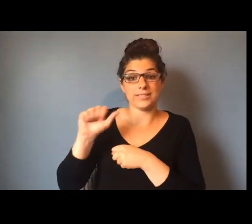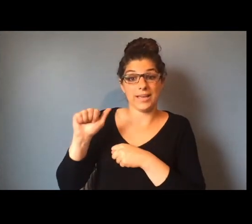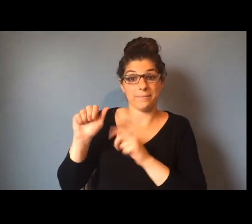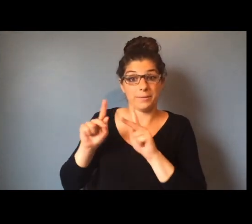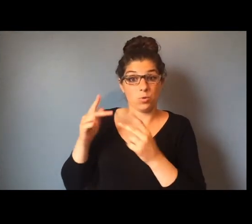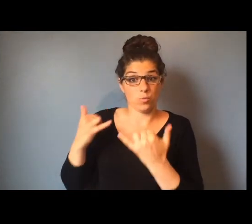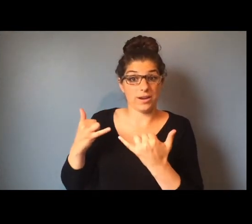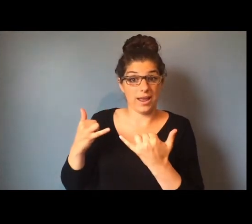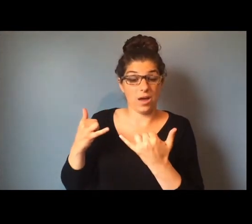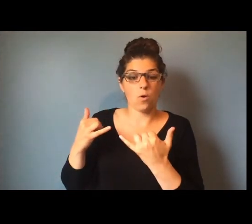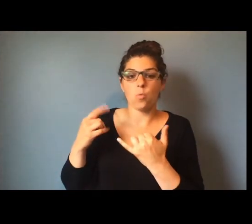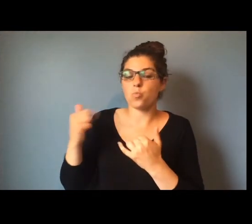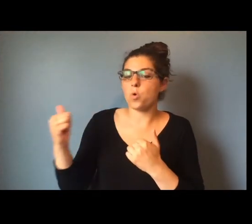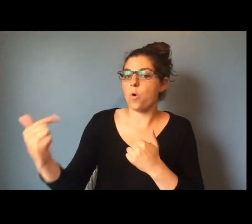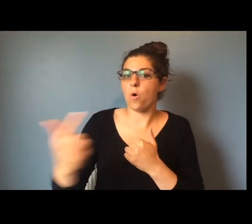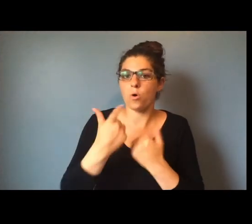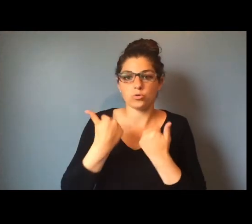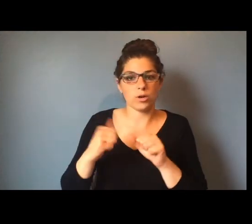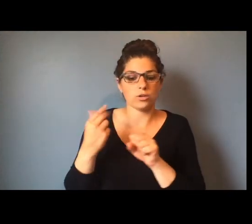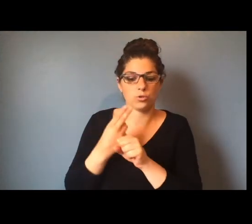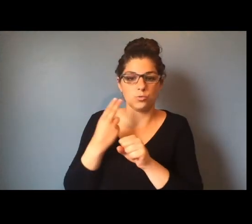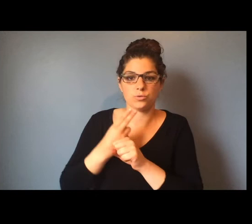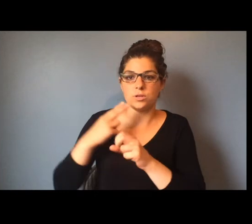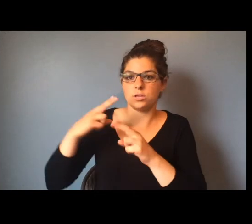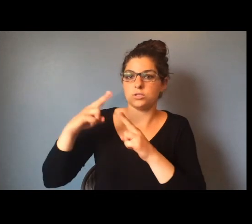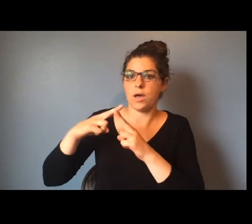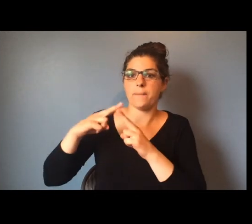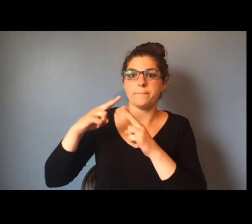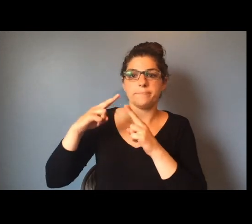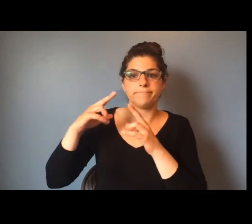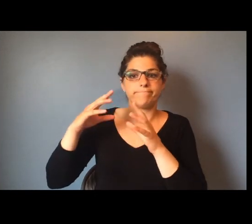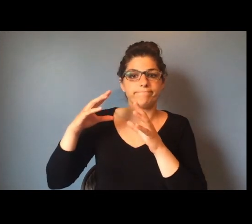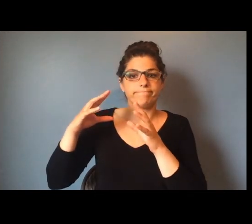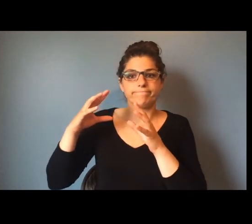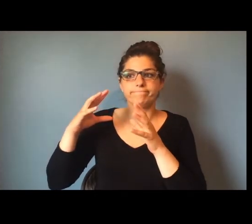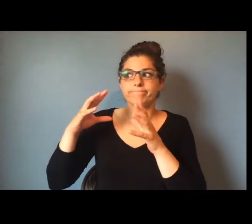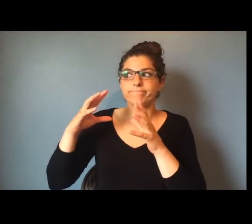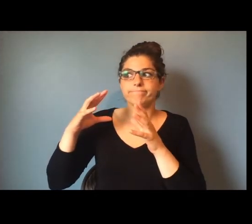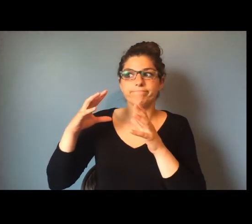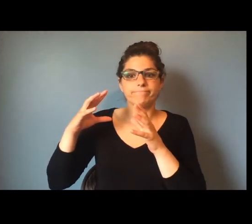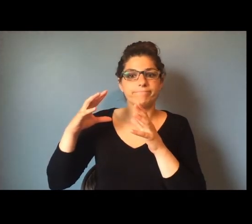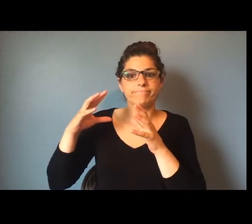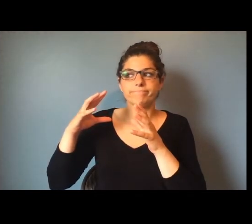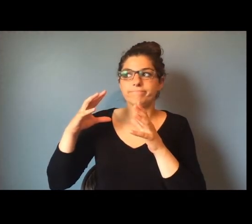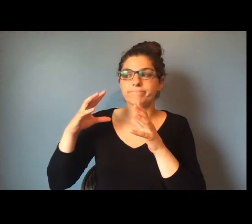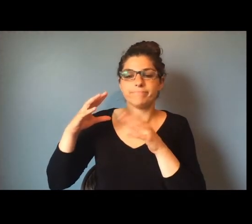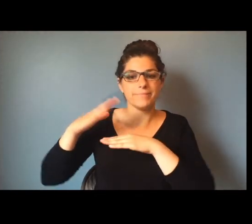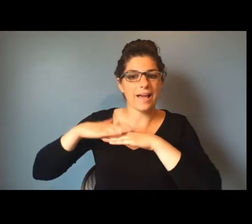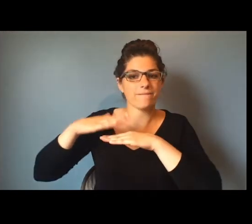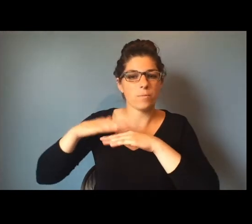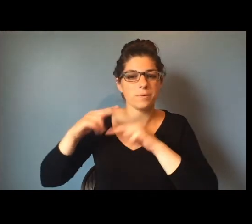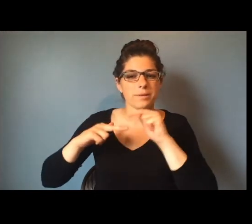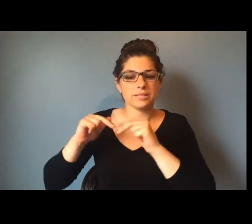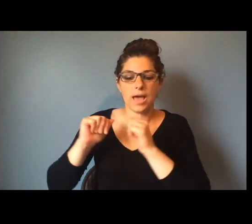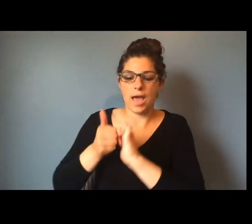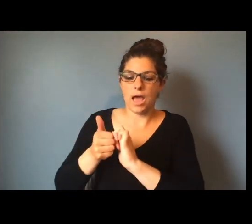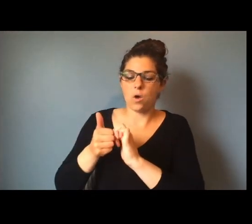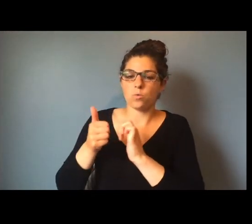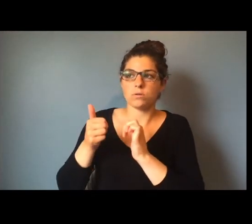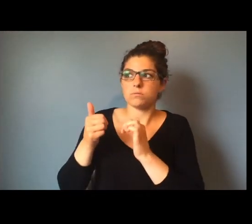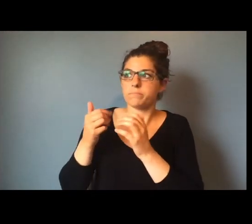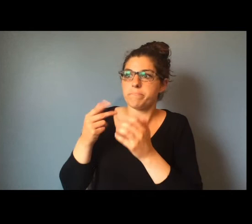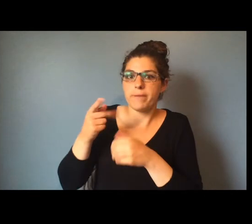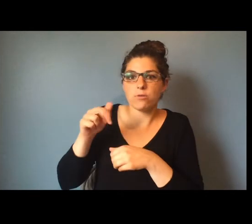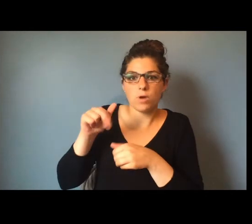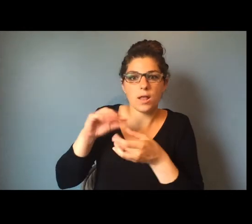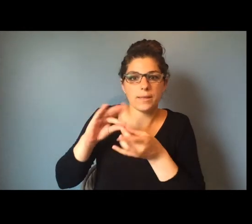right now is because we're all trying to use our platforms to build up how impactful Paralympics and adaptive sports can really